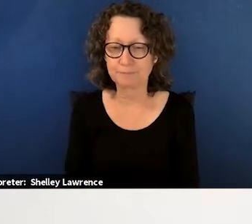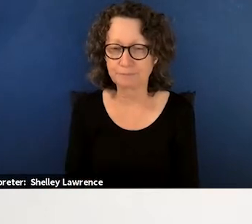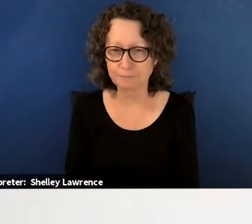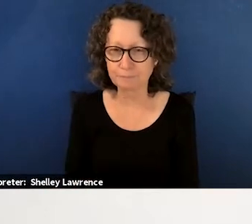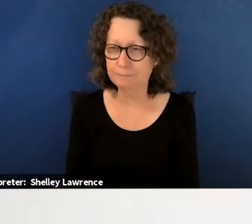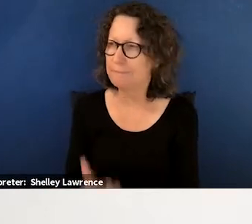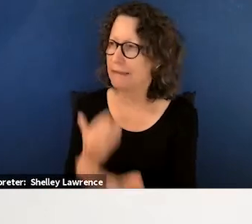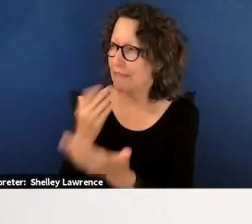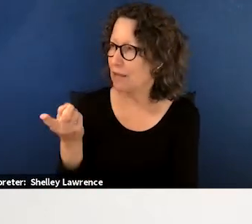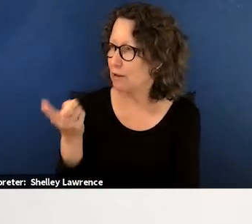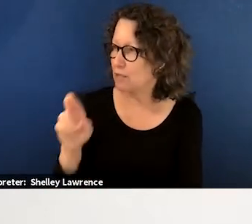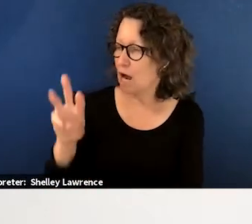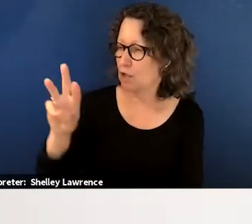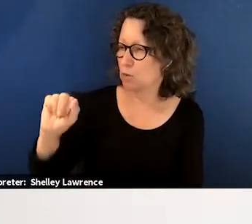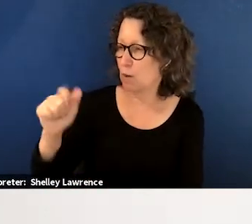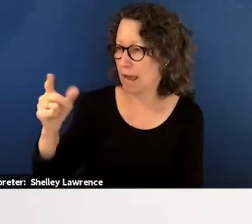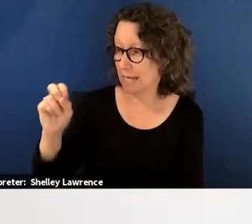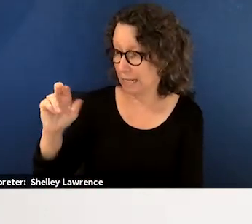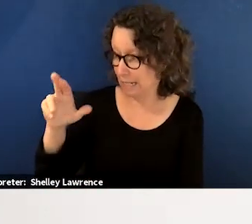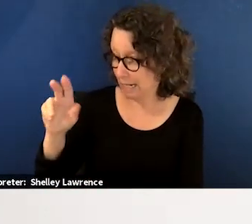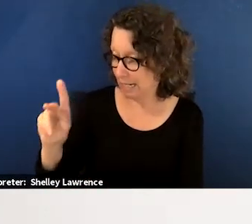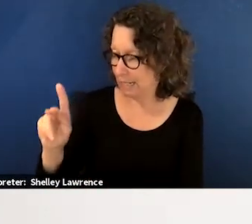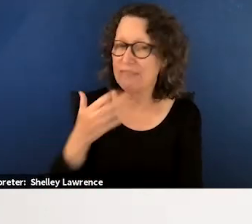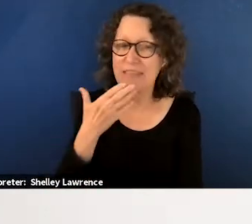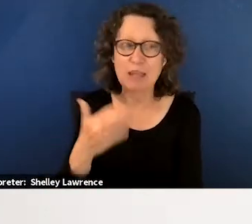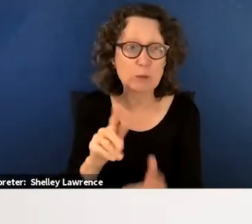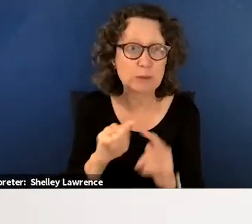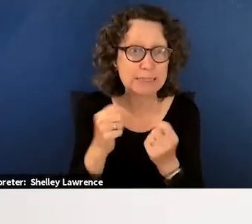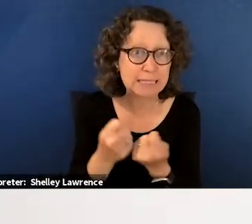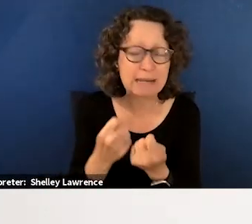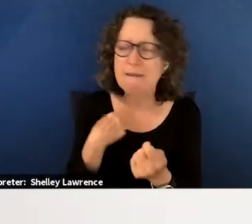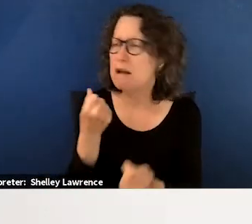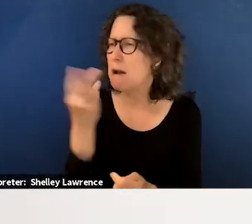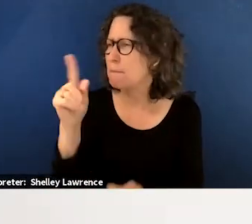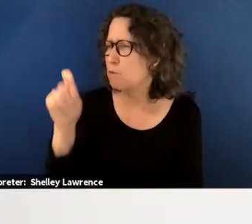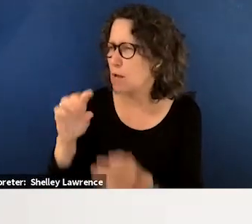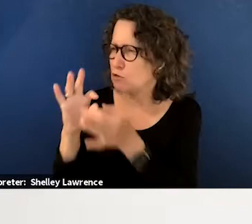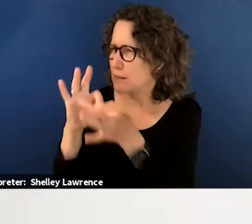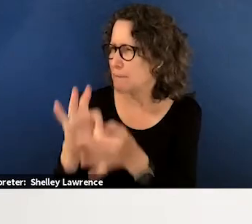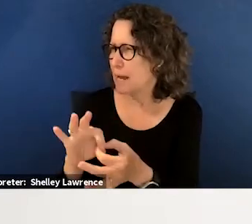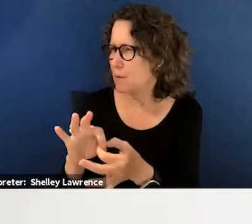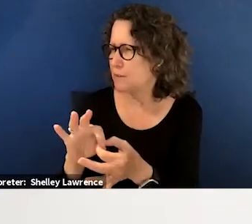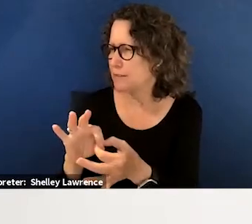Thank you, Dr. Wagner. Thank you, team. I just had a couple of questions about